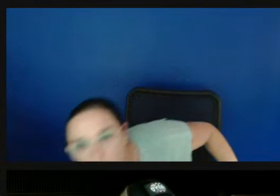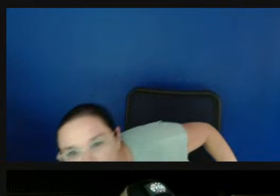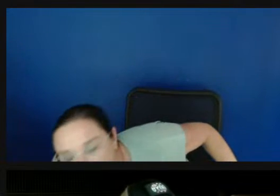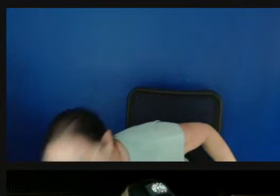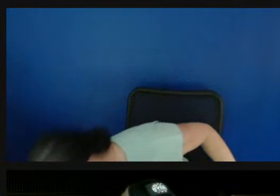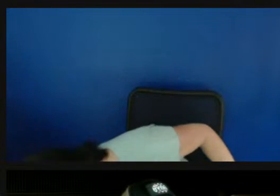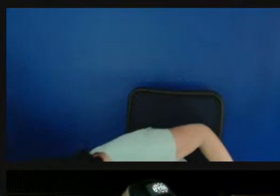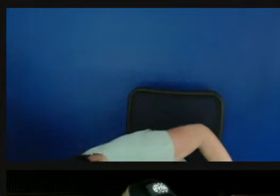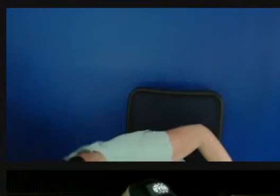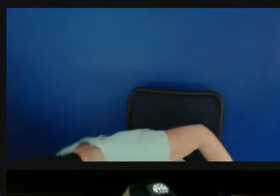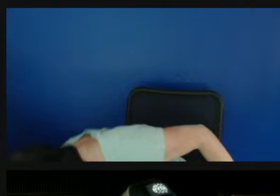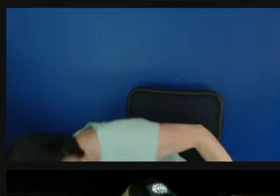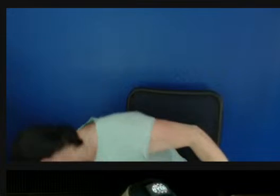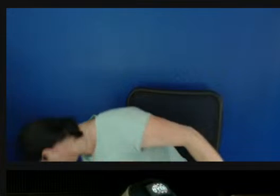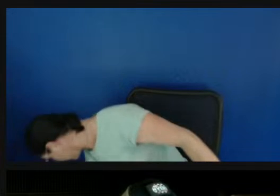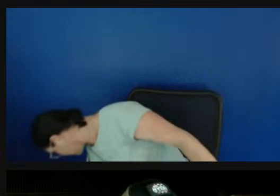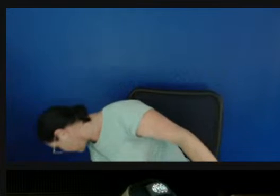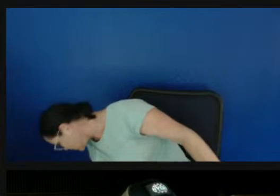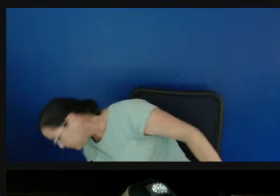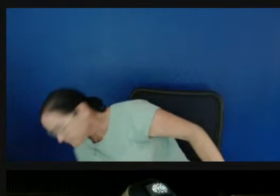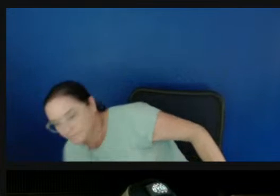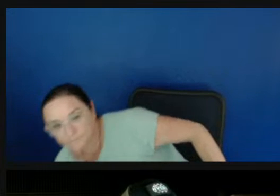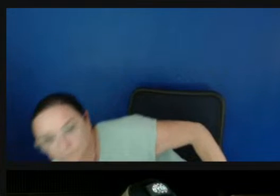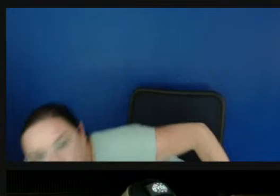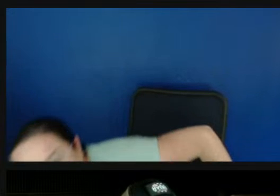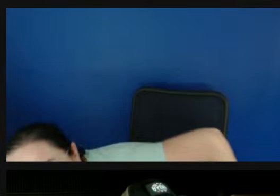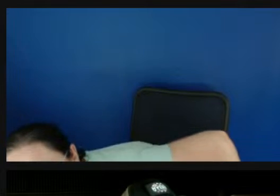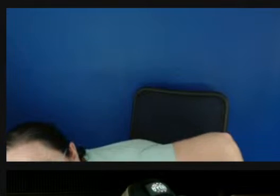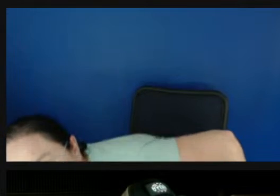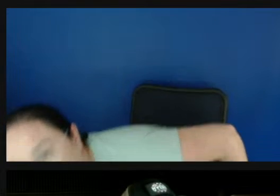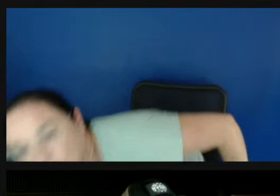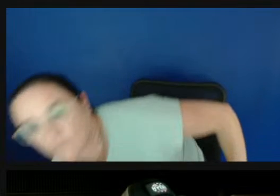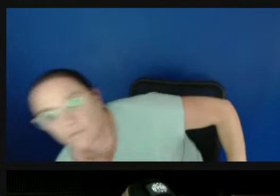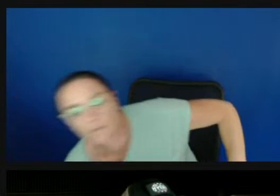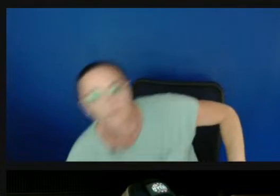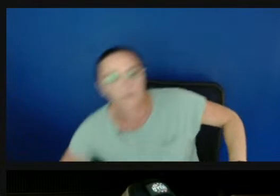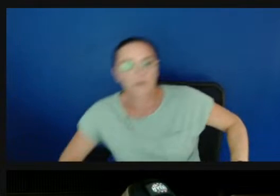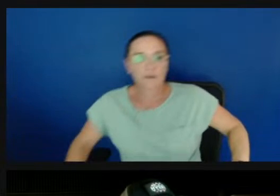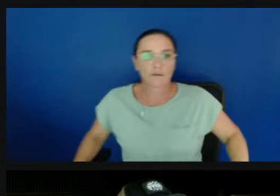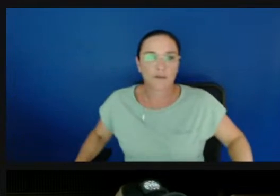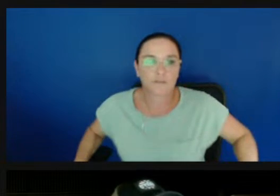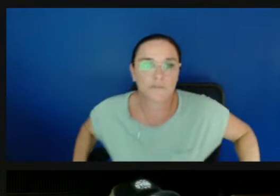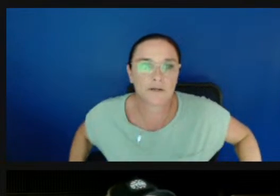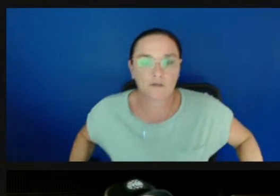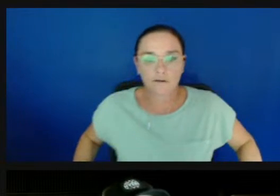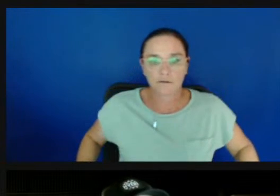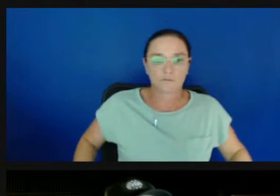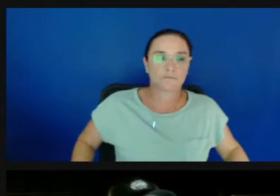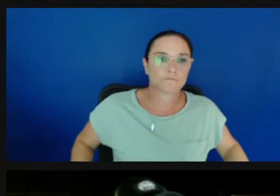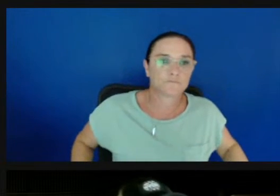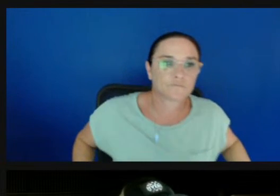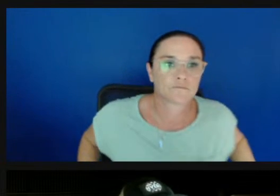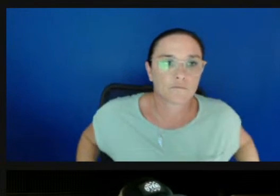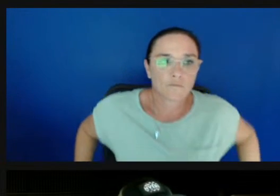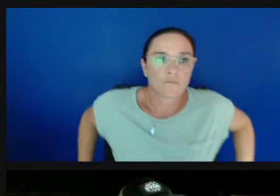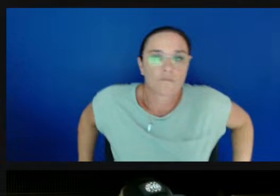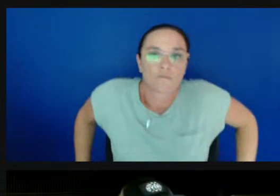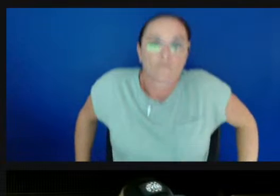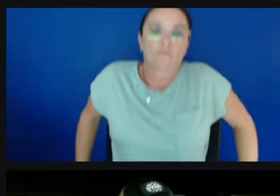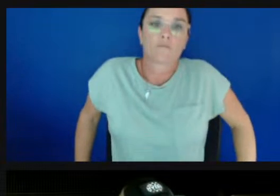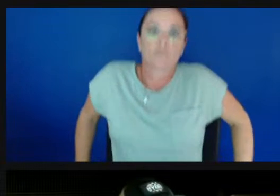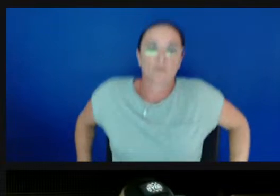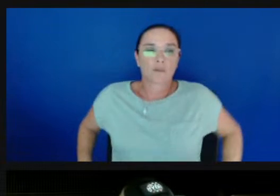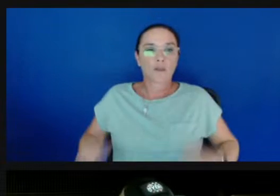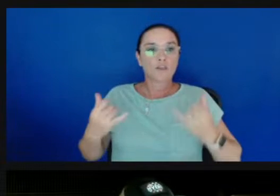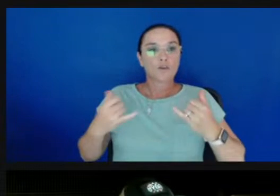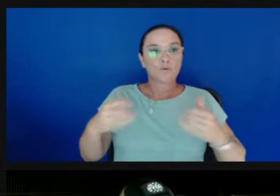Okay, so let me switch here and we will go to our volcanic hazard summary next.